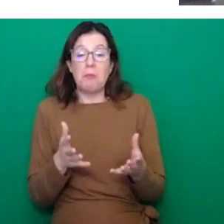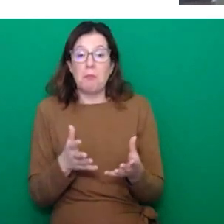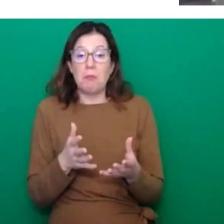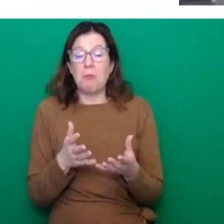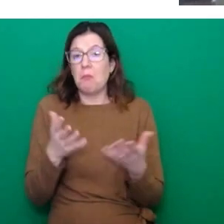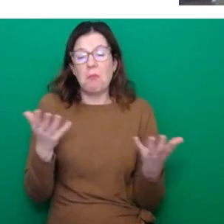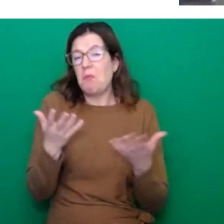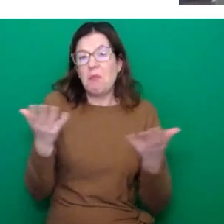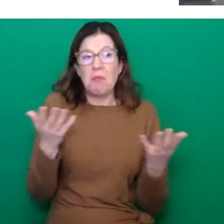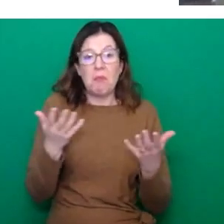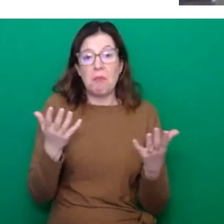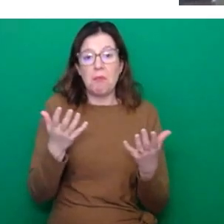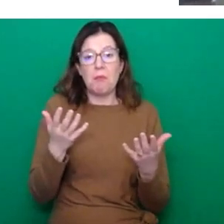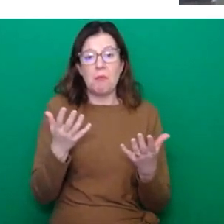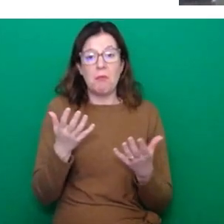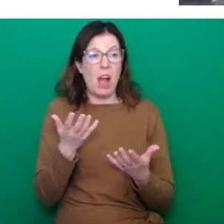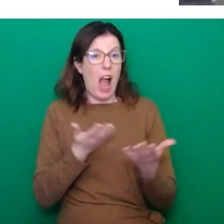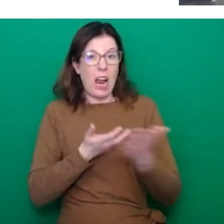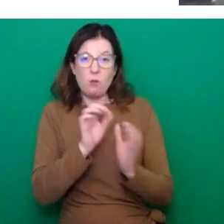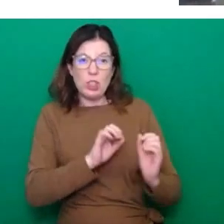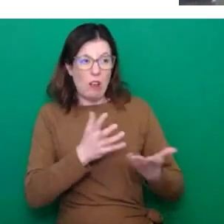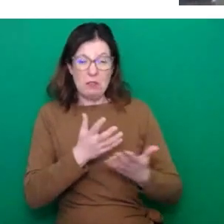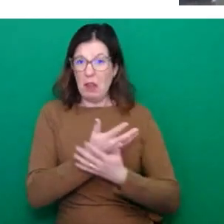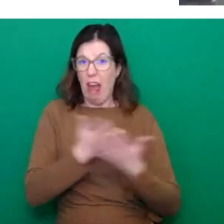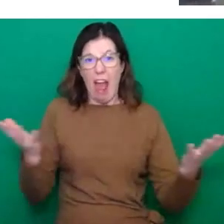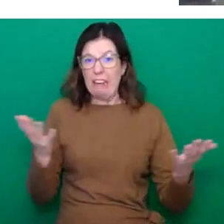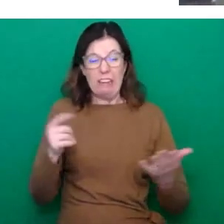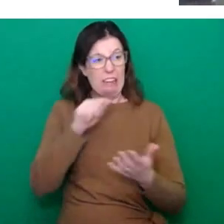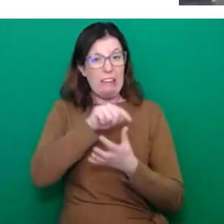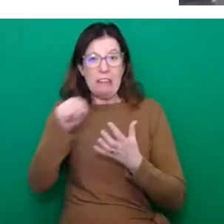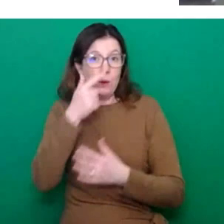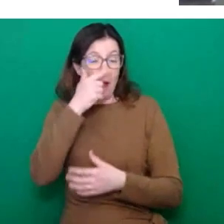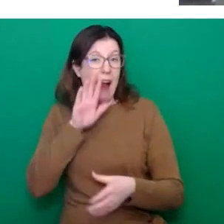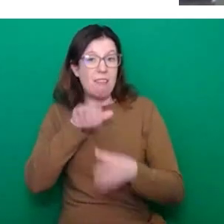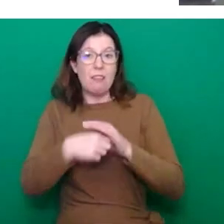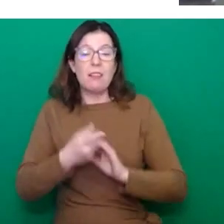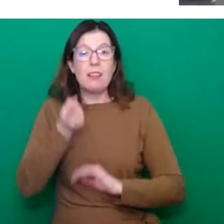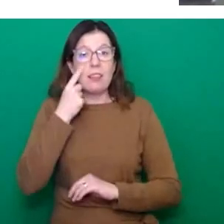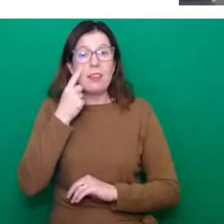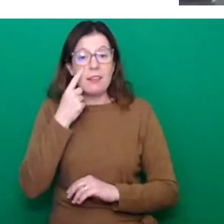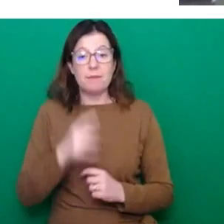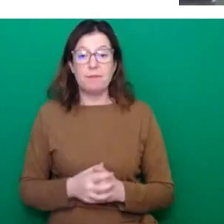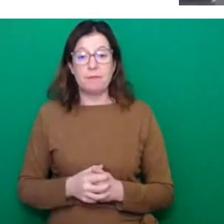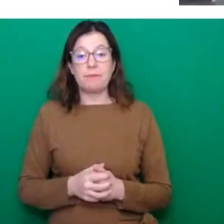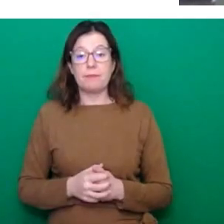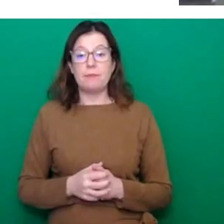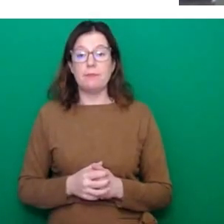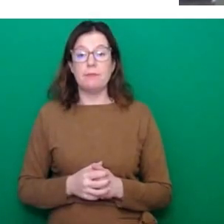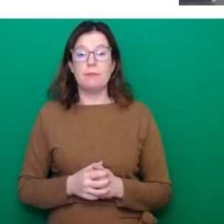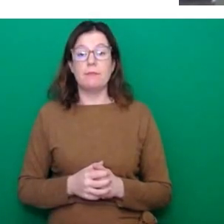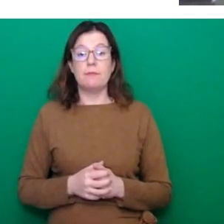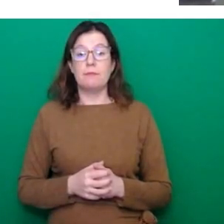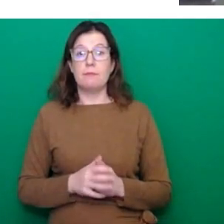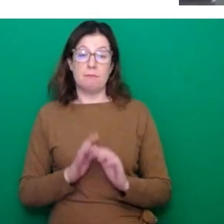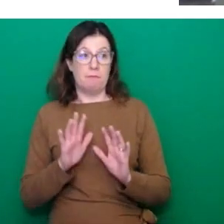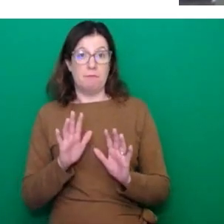any kind, no limits counselling services, anything like that really. One thing just to note